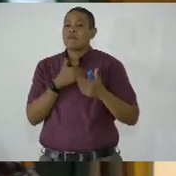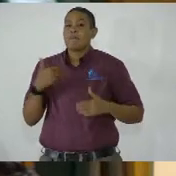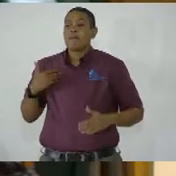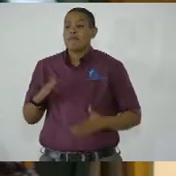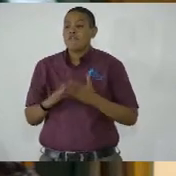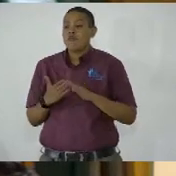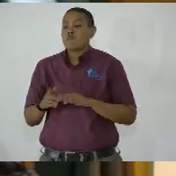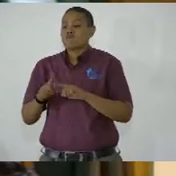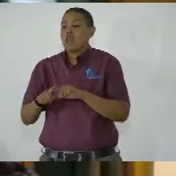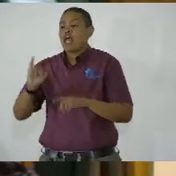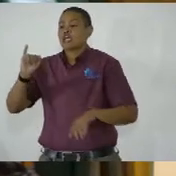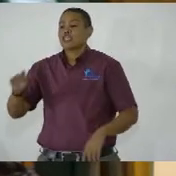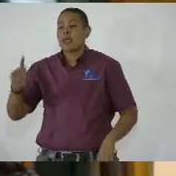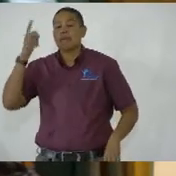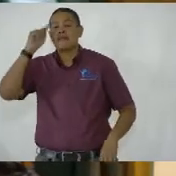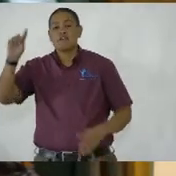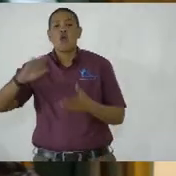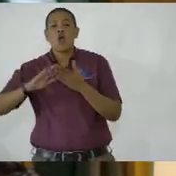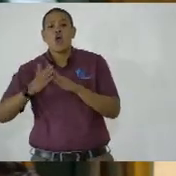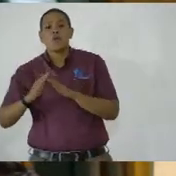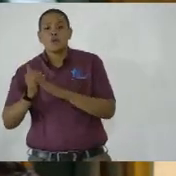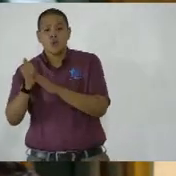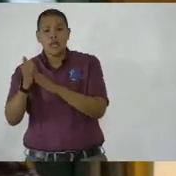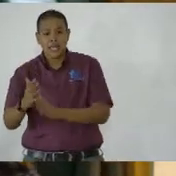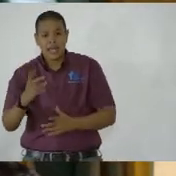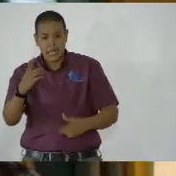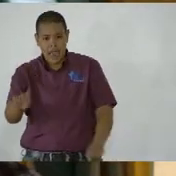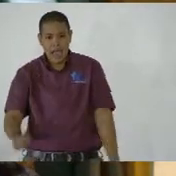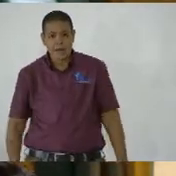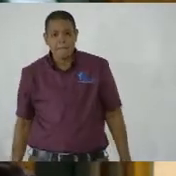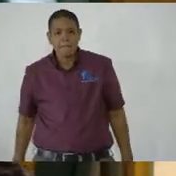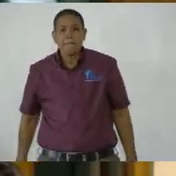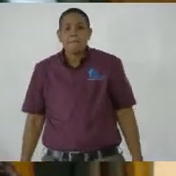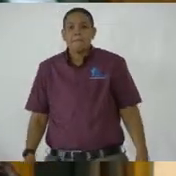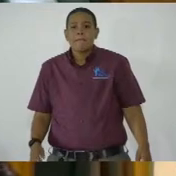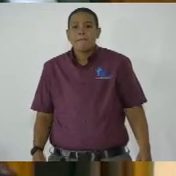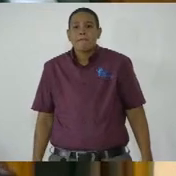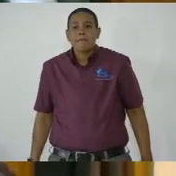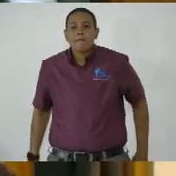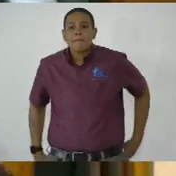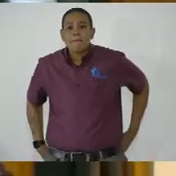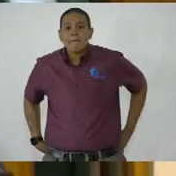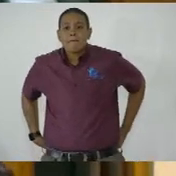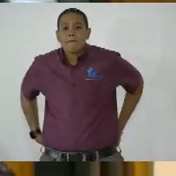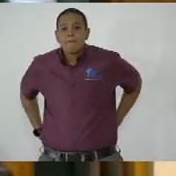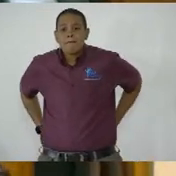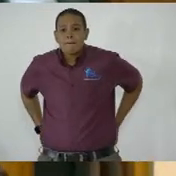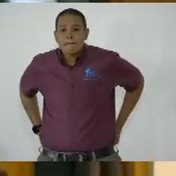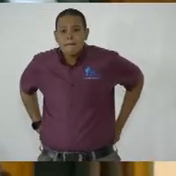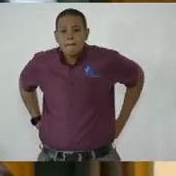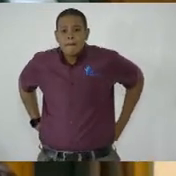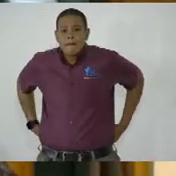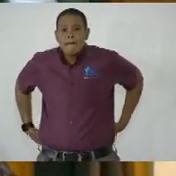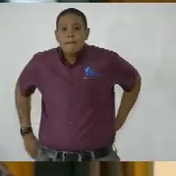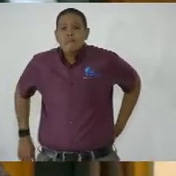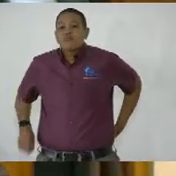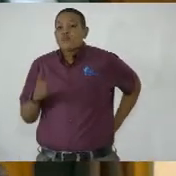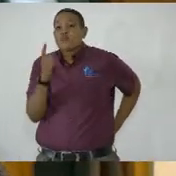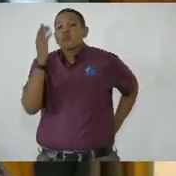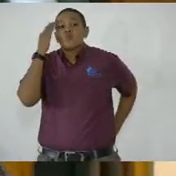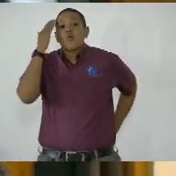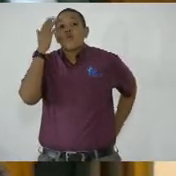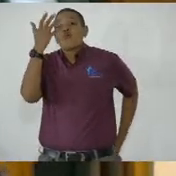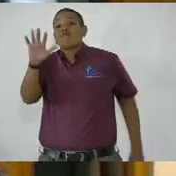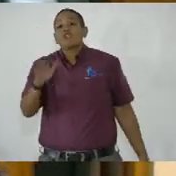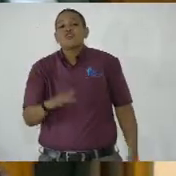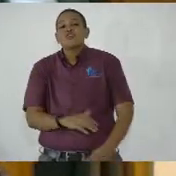justices of the peace who are community leaders. Madam Speaker, we, as you know and everyone